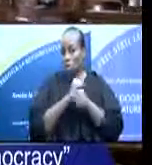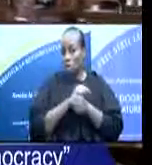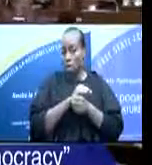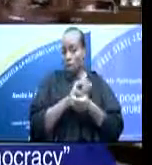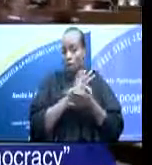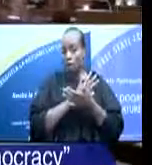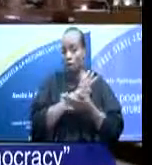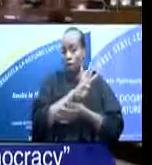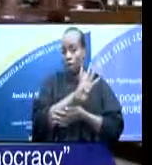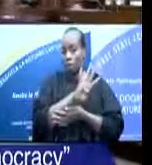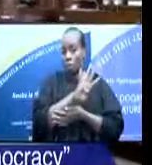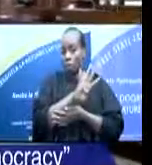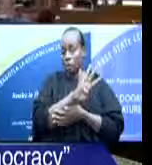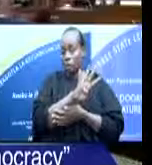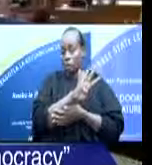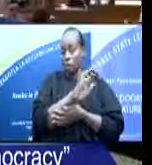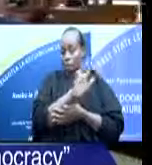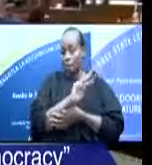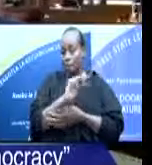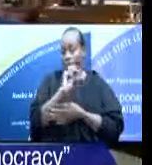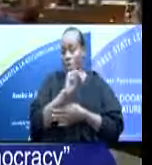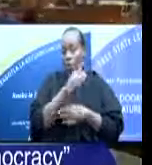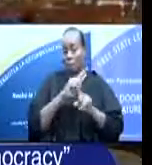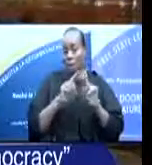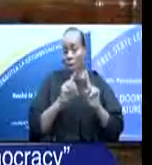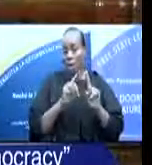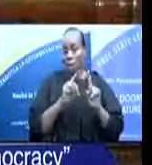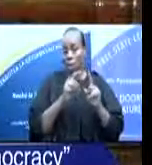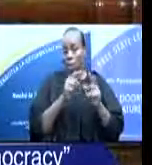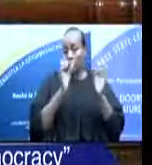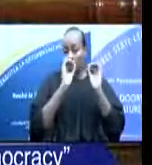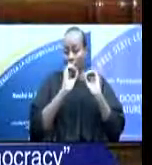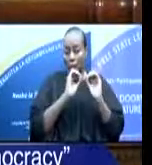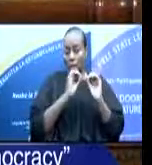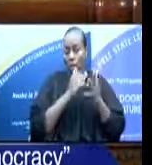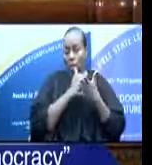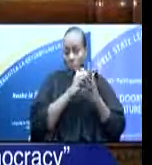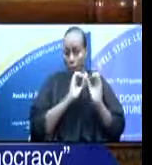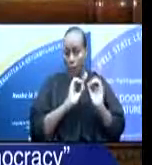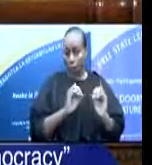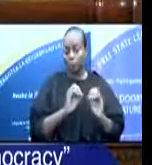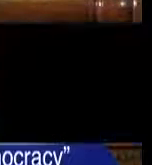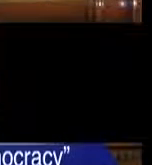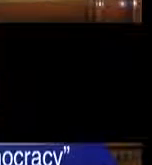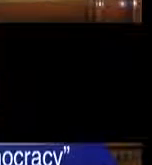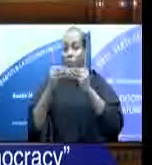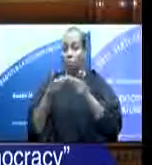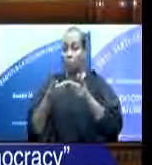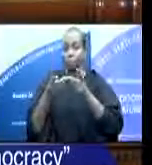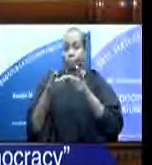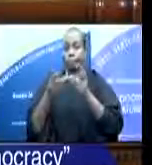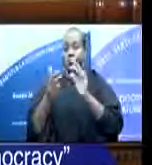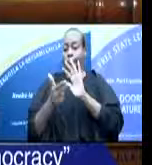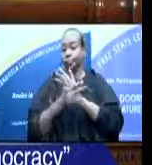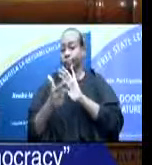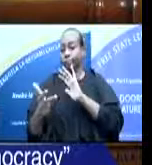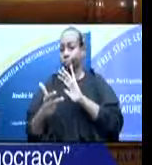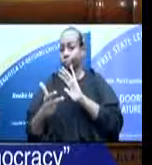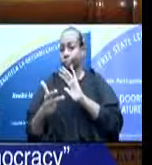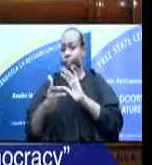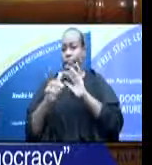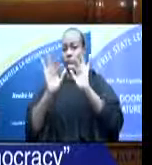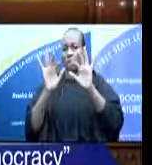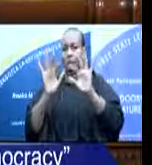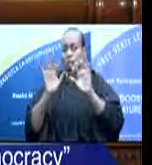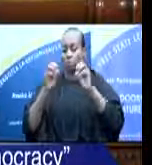has been done. The department has proven to be problematic with excessive unauthorized expenditure.